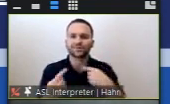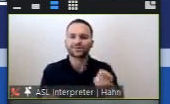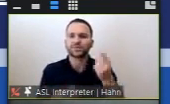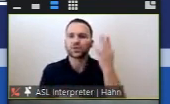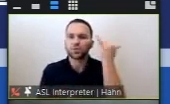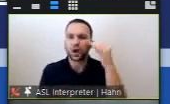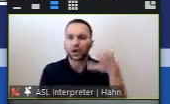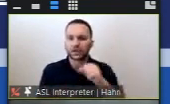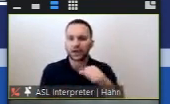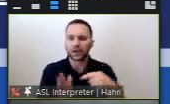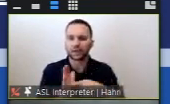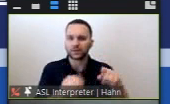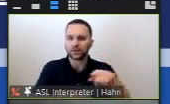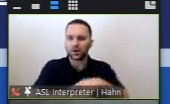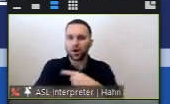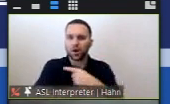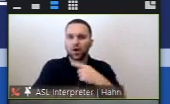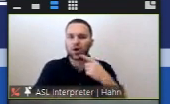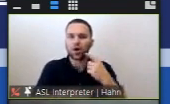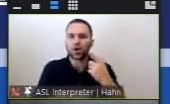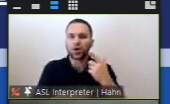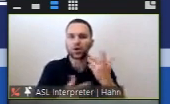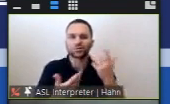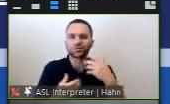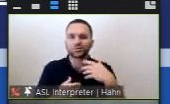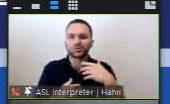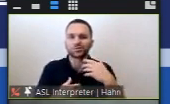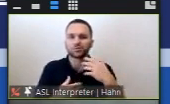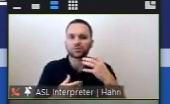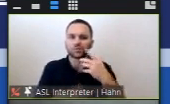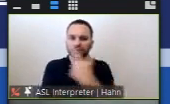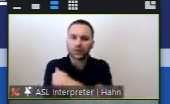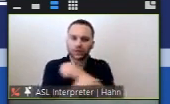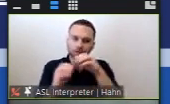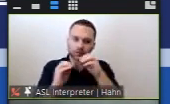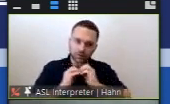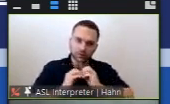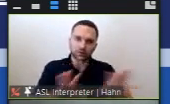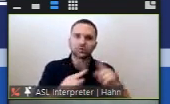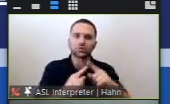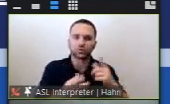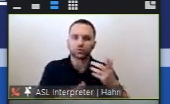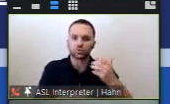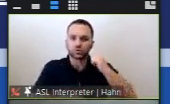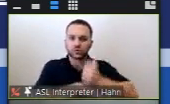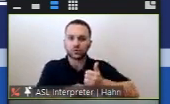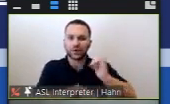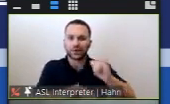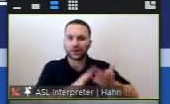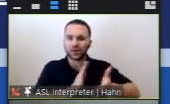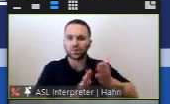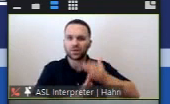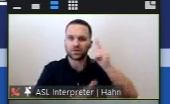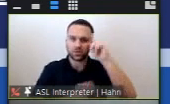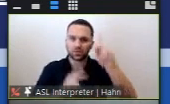long into the vaccine rollout to be able to actually get this dashboard up and running for people?